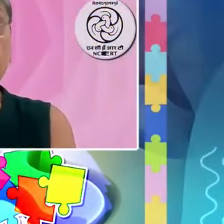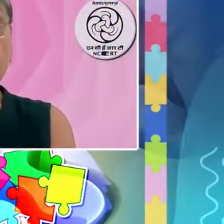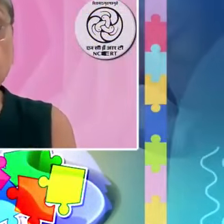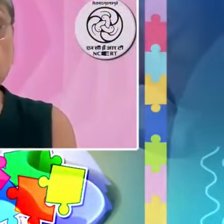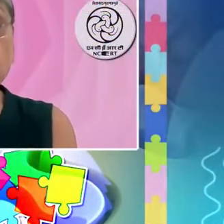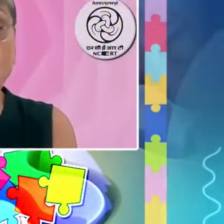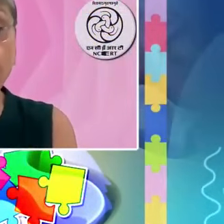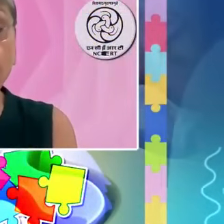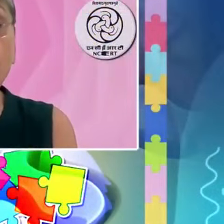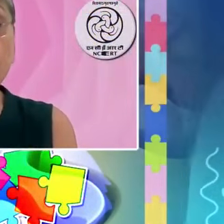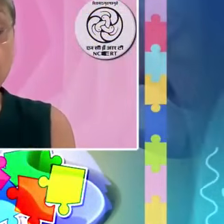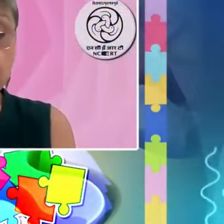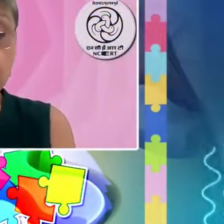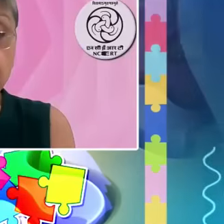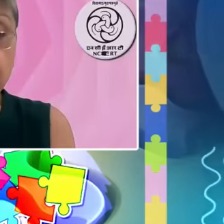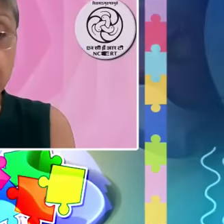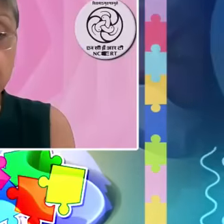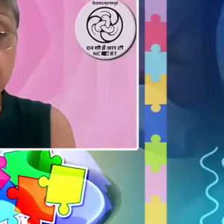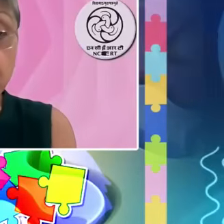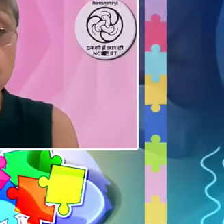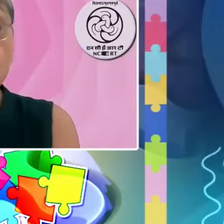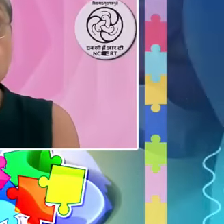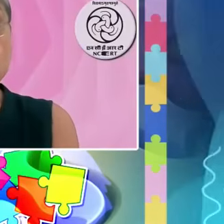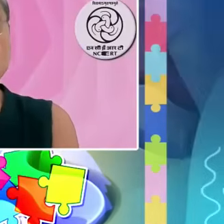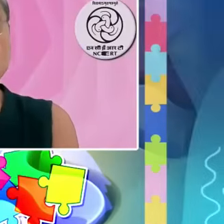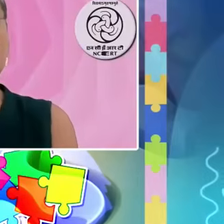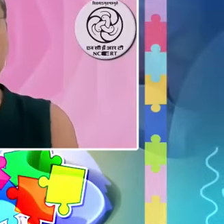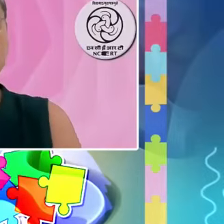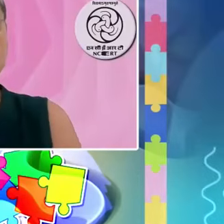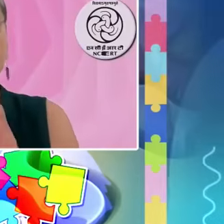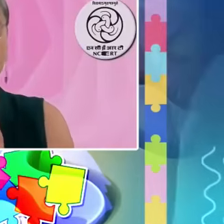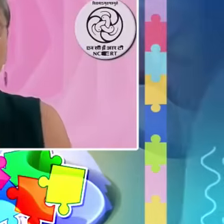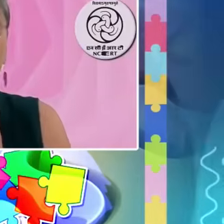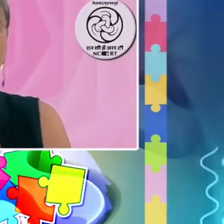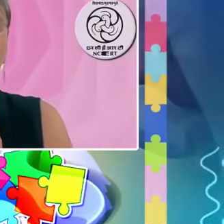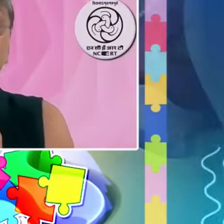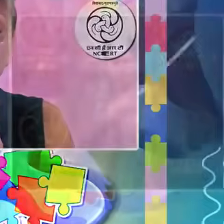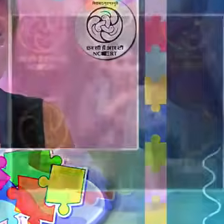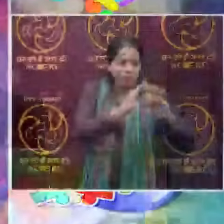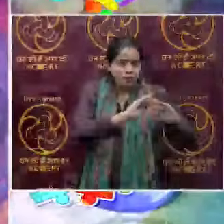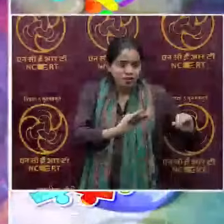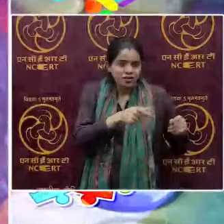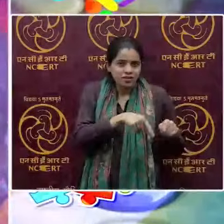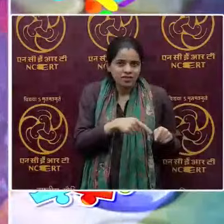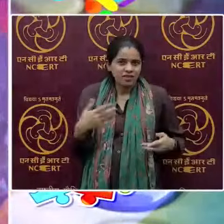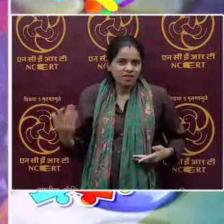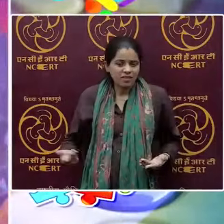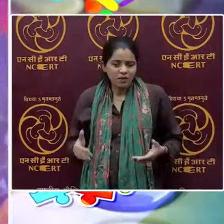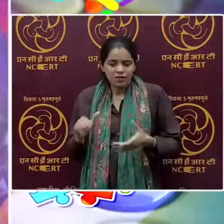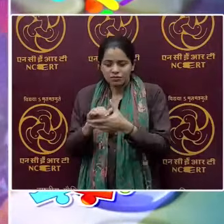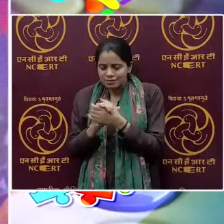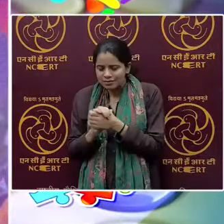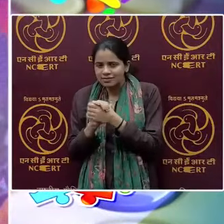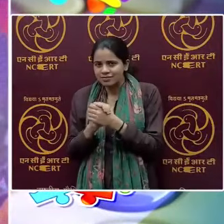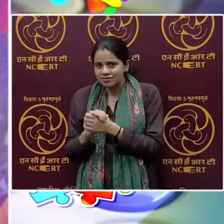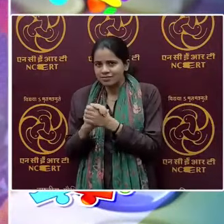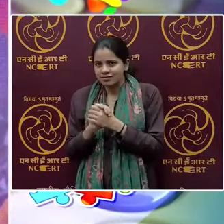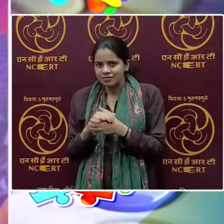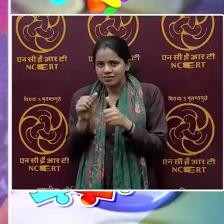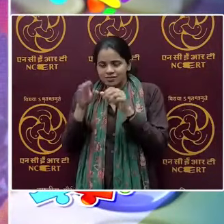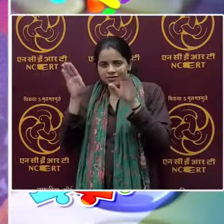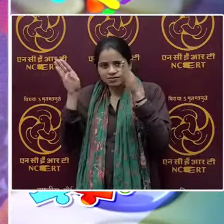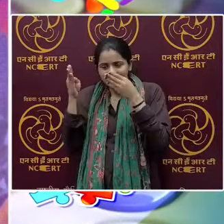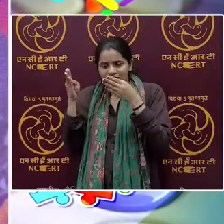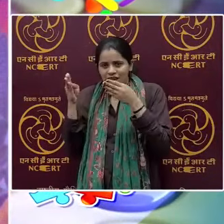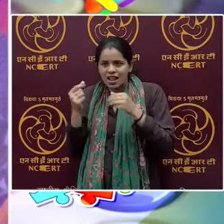they figure out that this boy understands things differently, so they will try to act very friendly, and the autistic